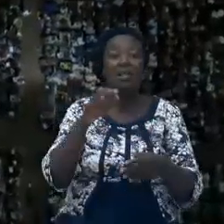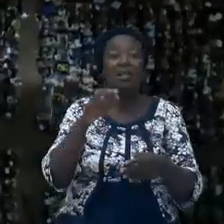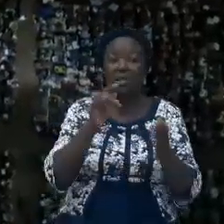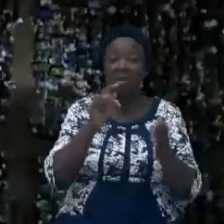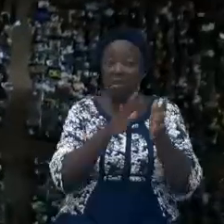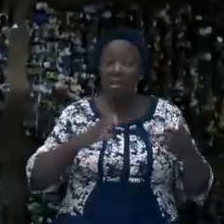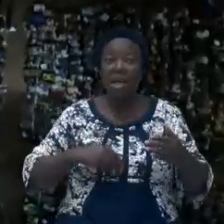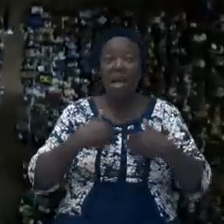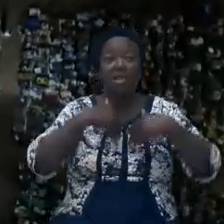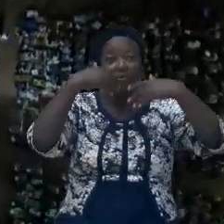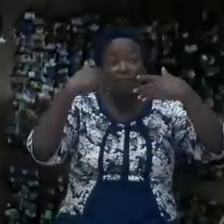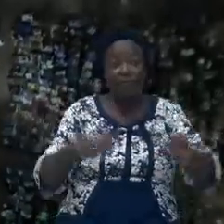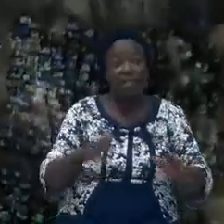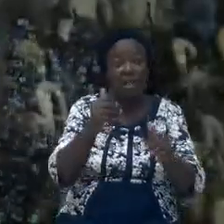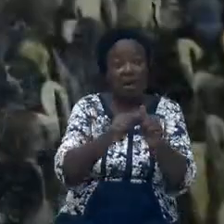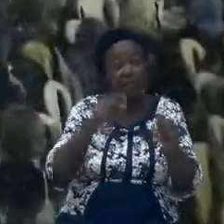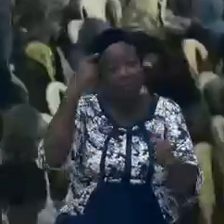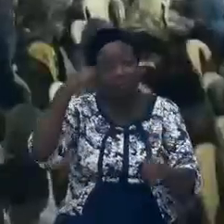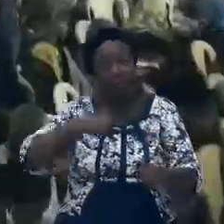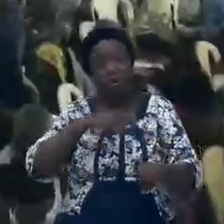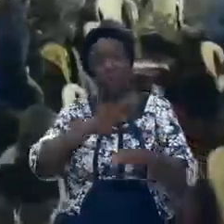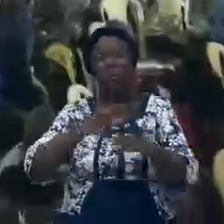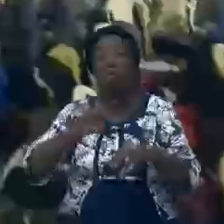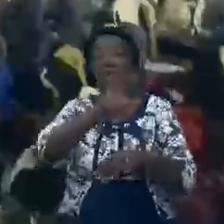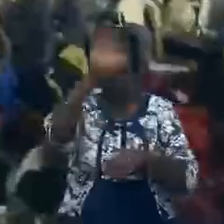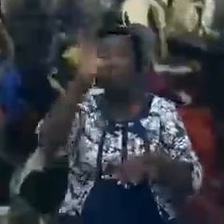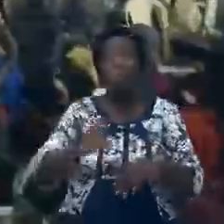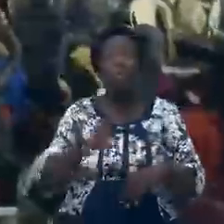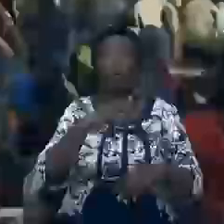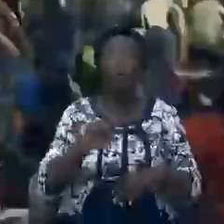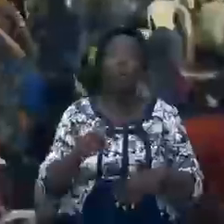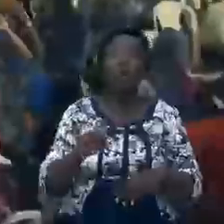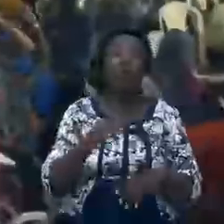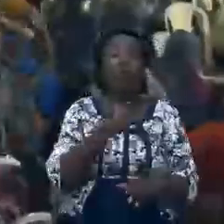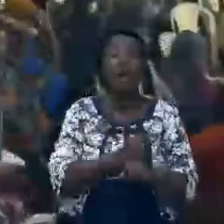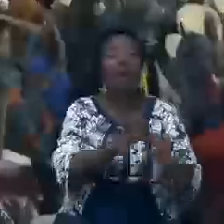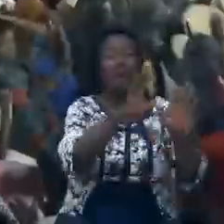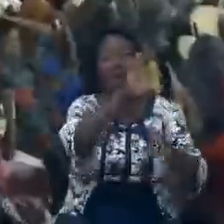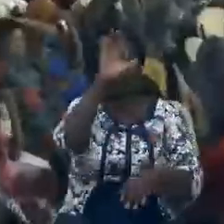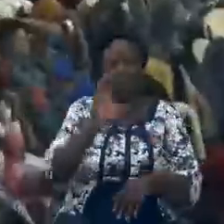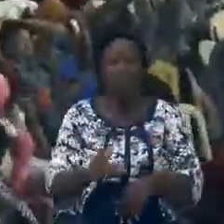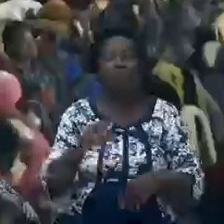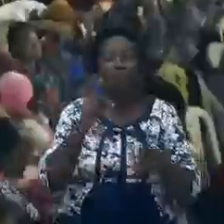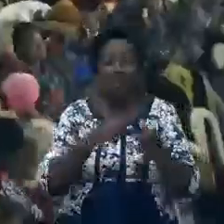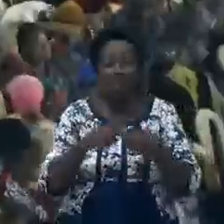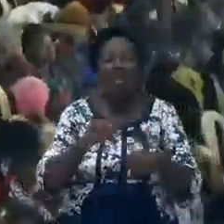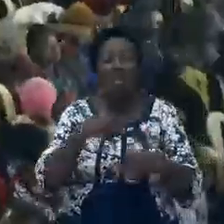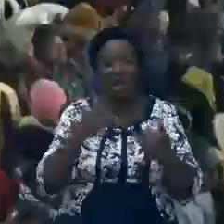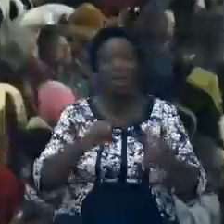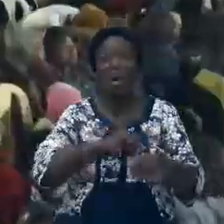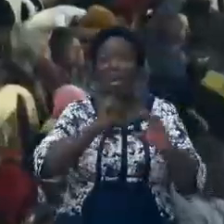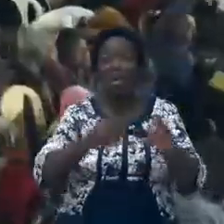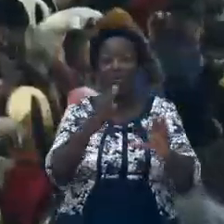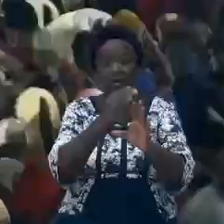accomplished. It is done. It is finished. My salvation is available. And now